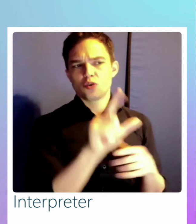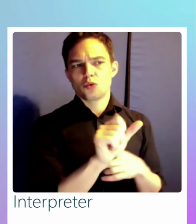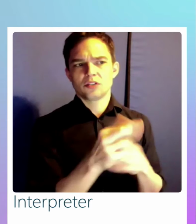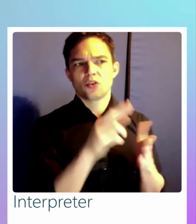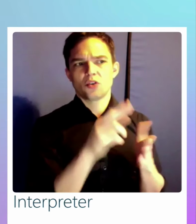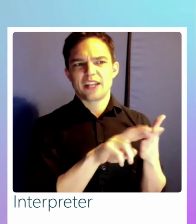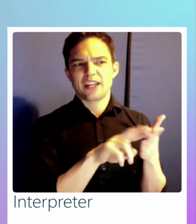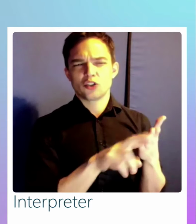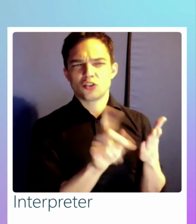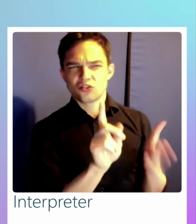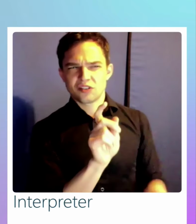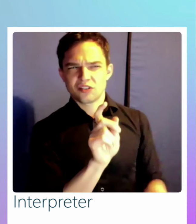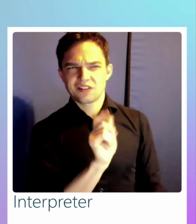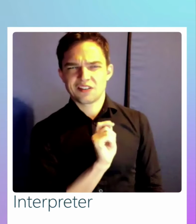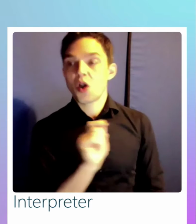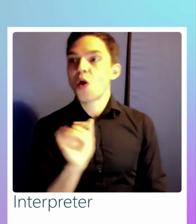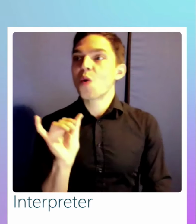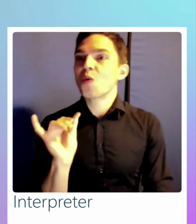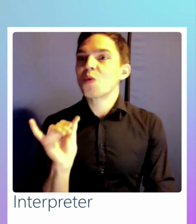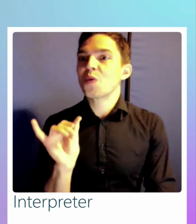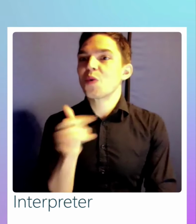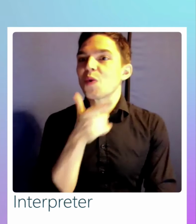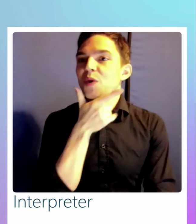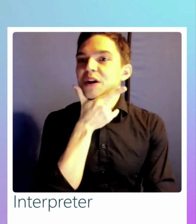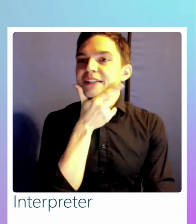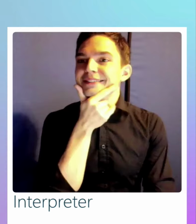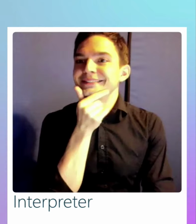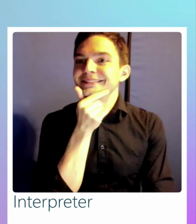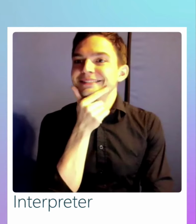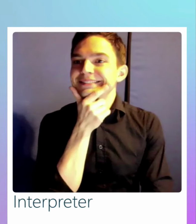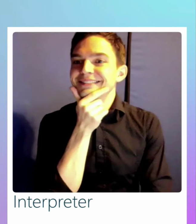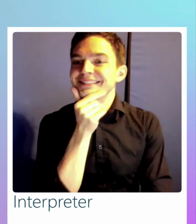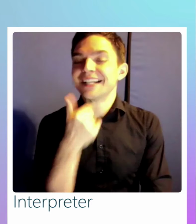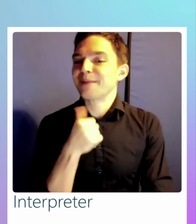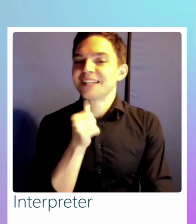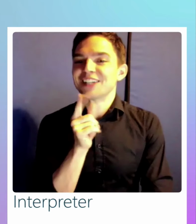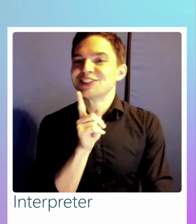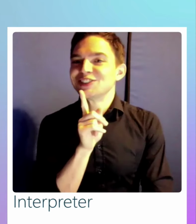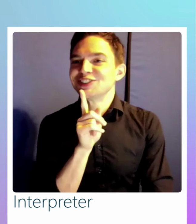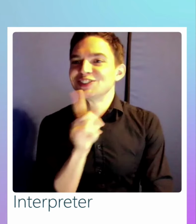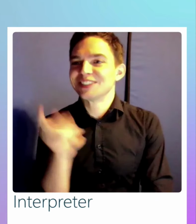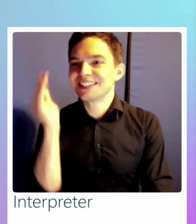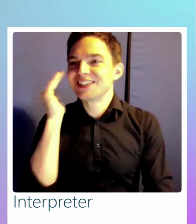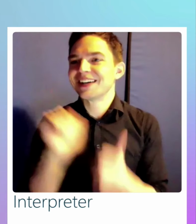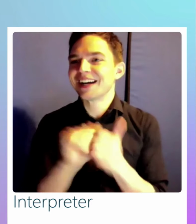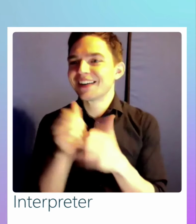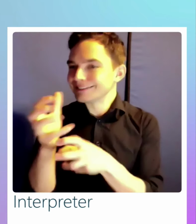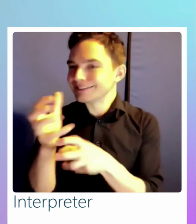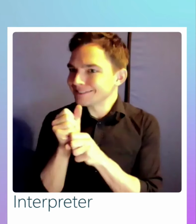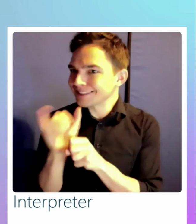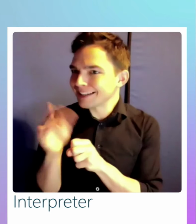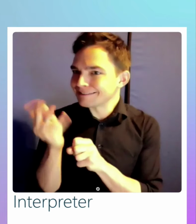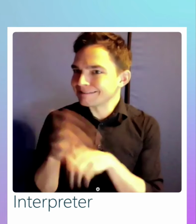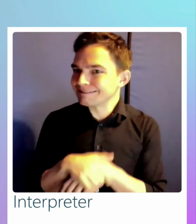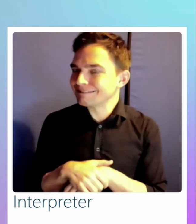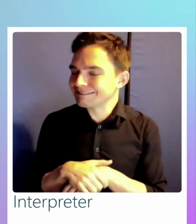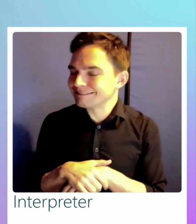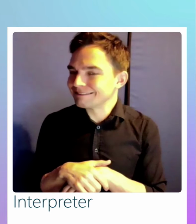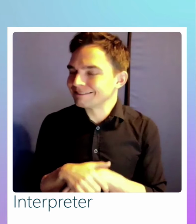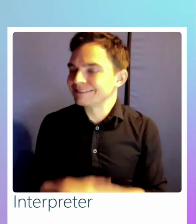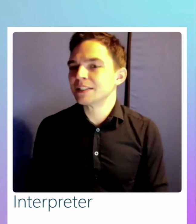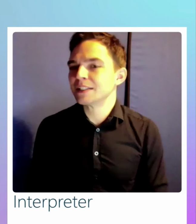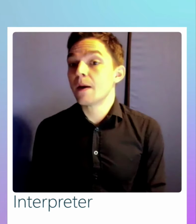research. Ooh, I am not sure I know how to get to that.